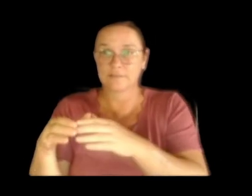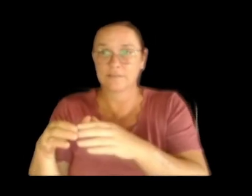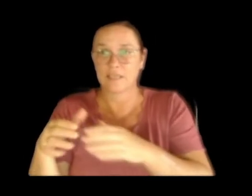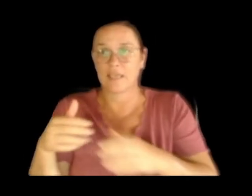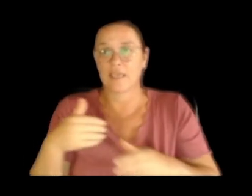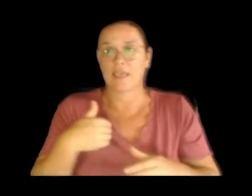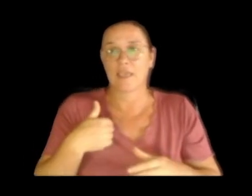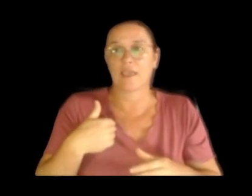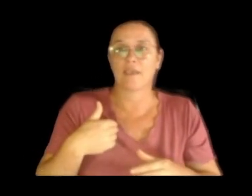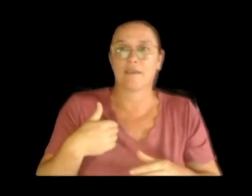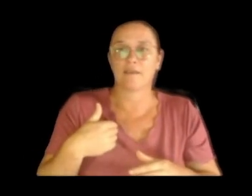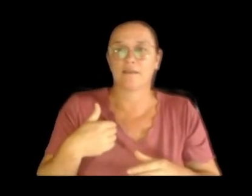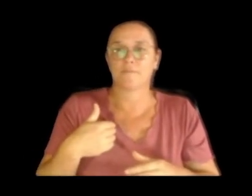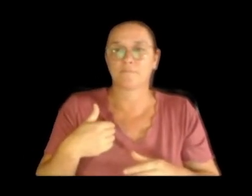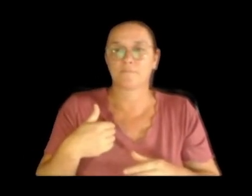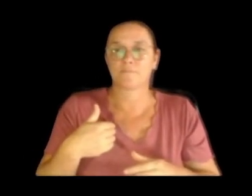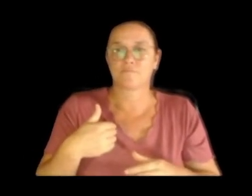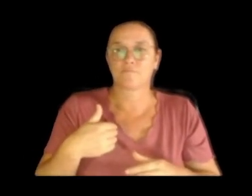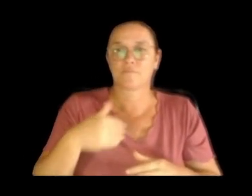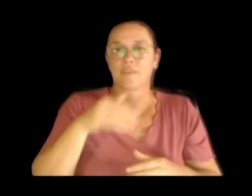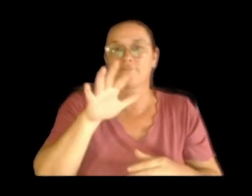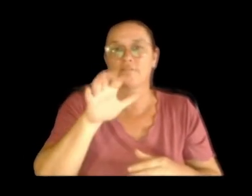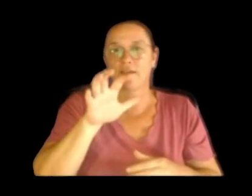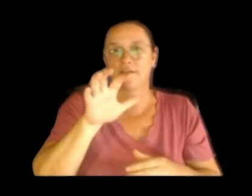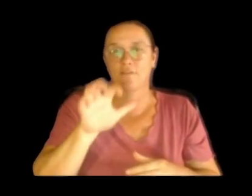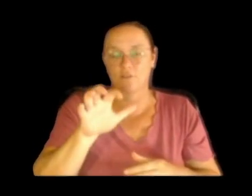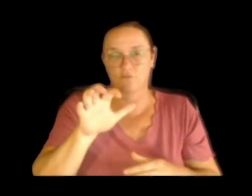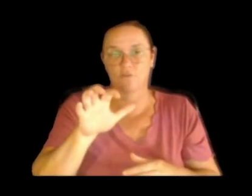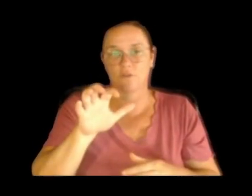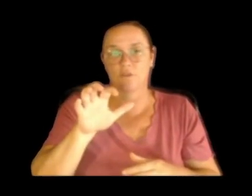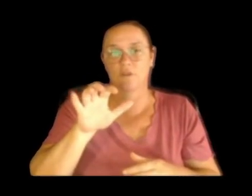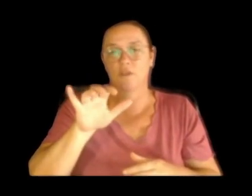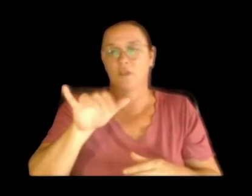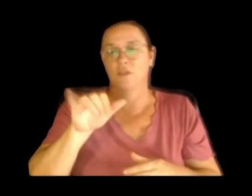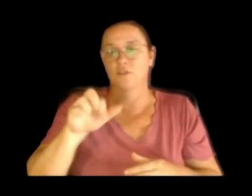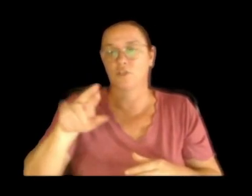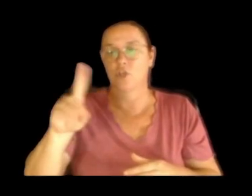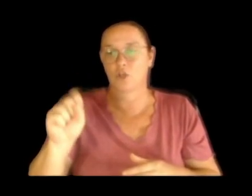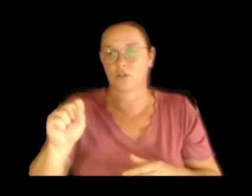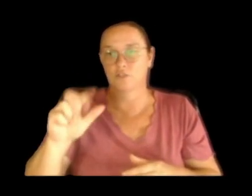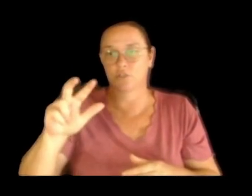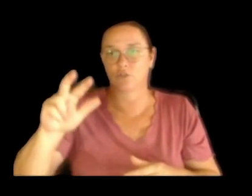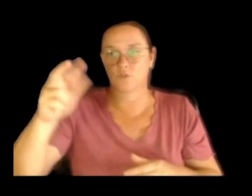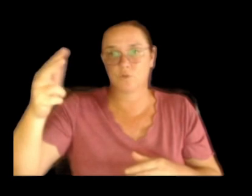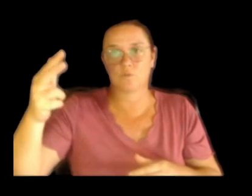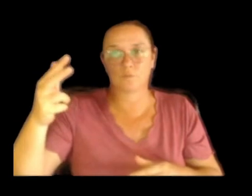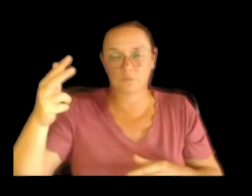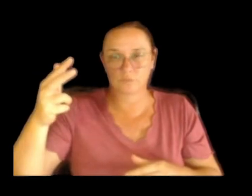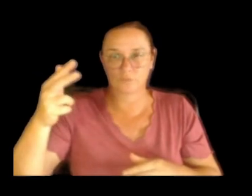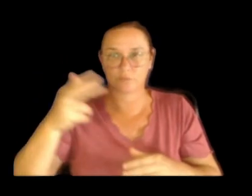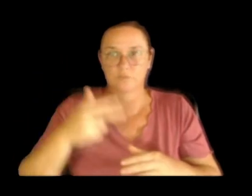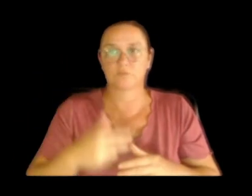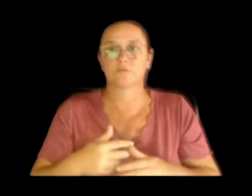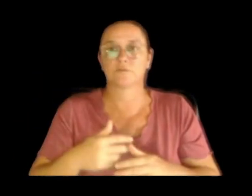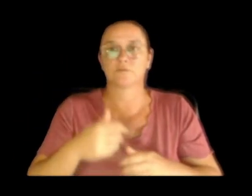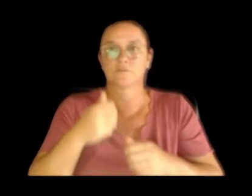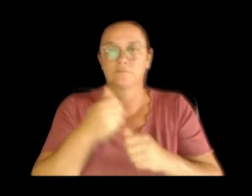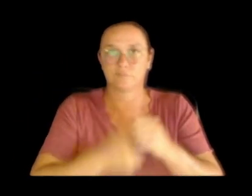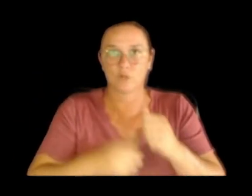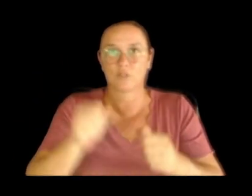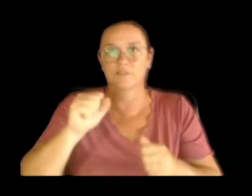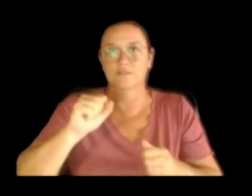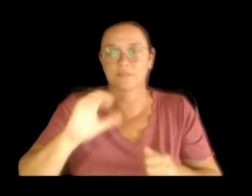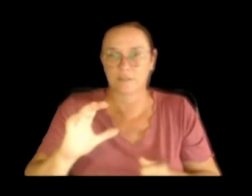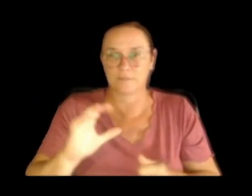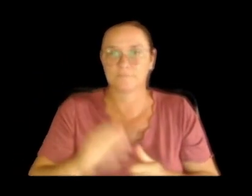or 500 cubic yards per second, which is more than double, or about double the highest rates we've seen